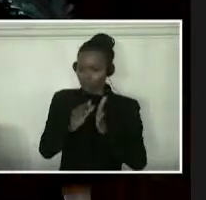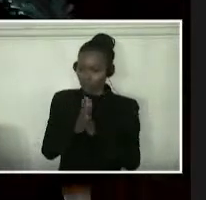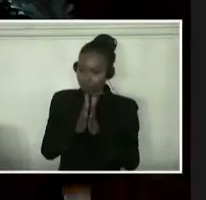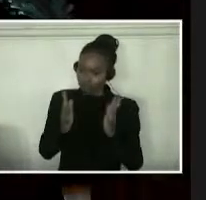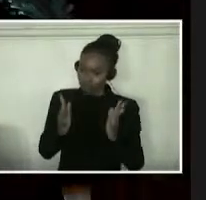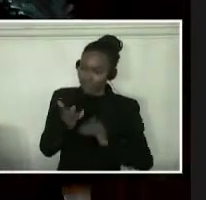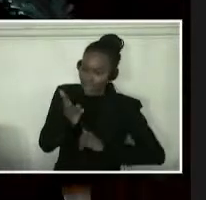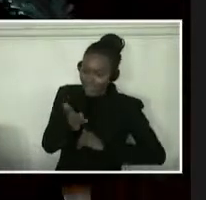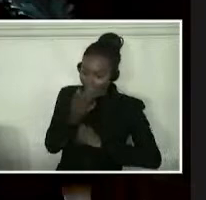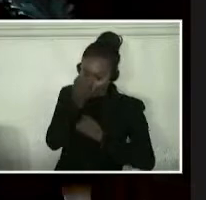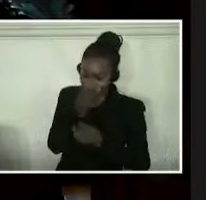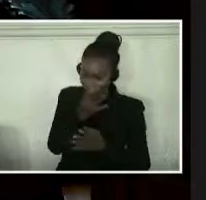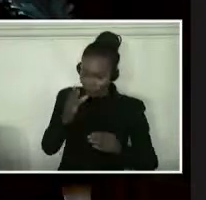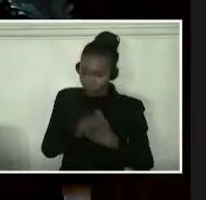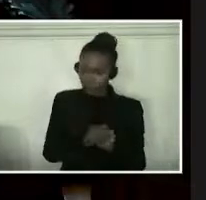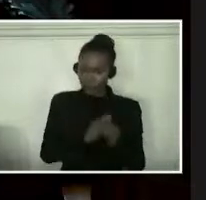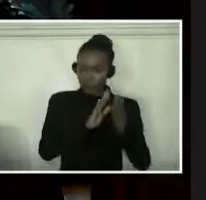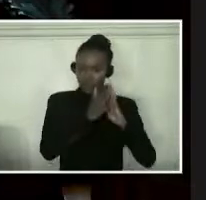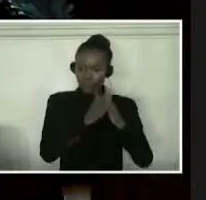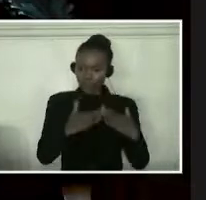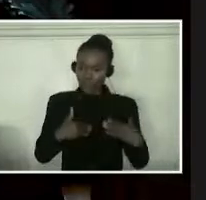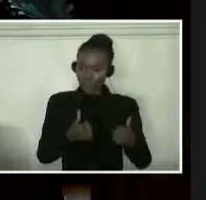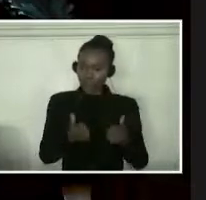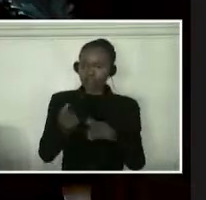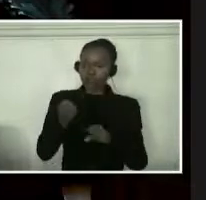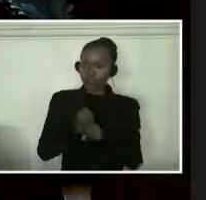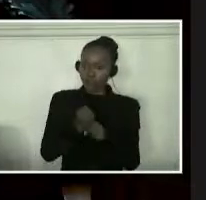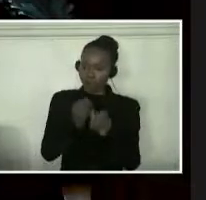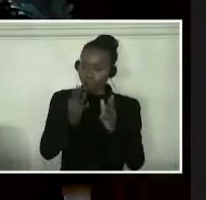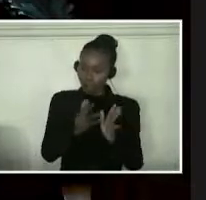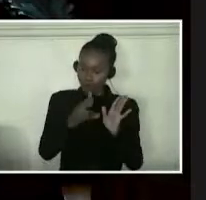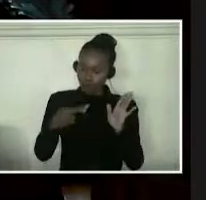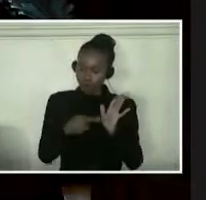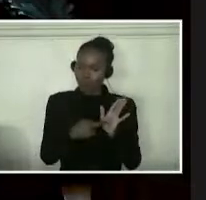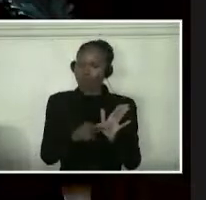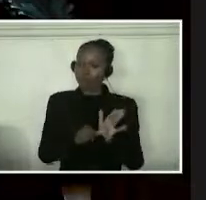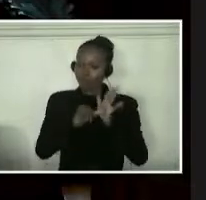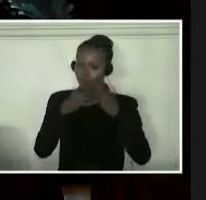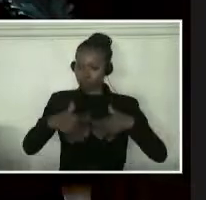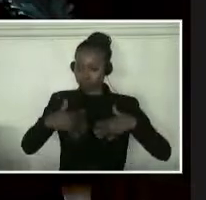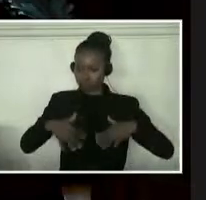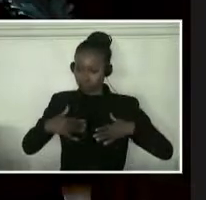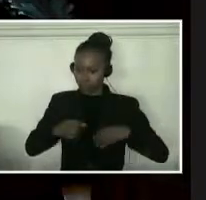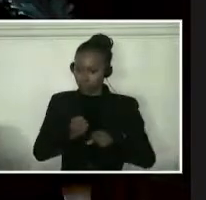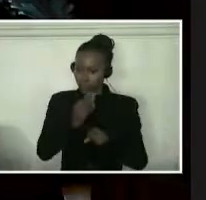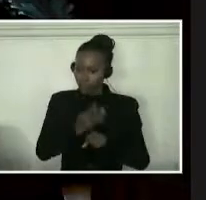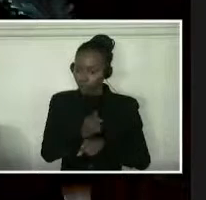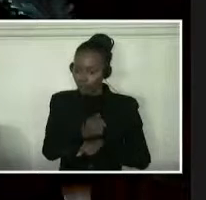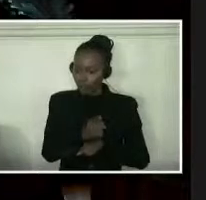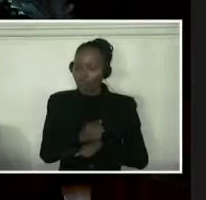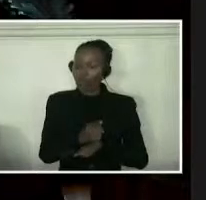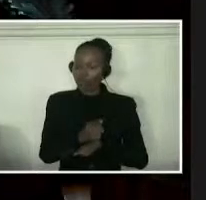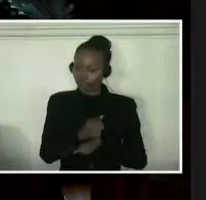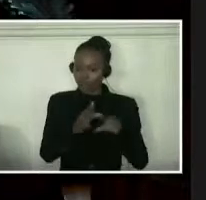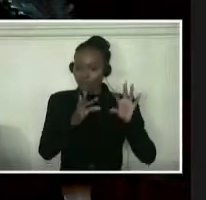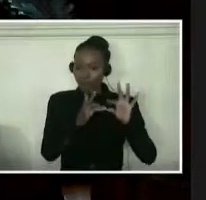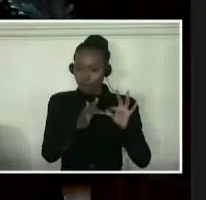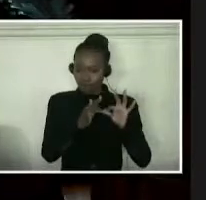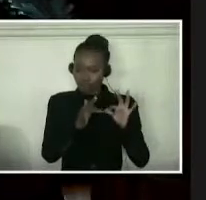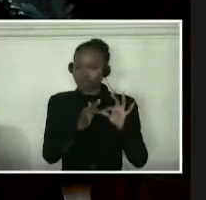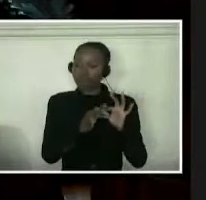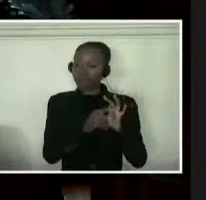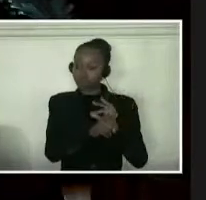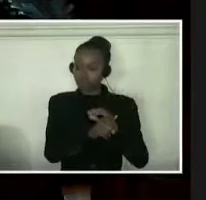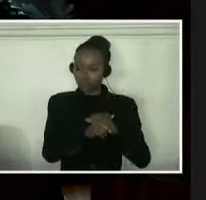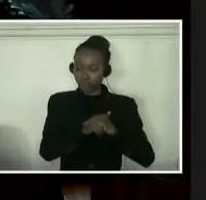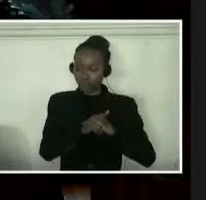our community health workers play a very important role in their conducting in conducting household pregnancy tests for women and children